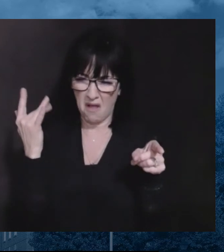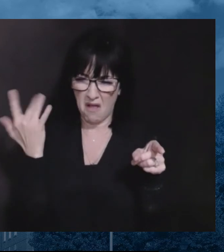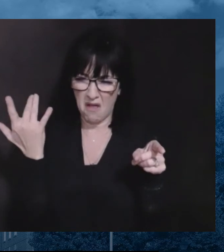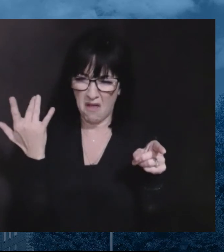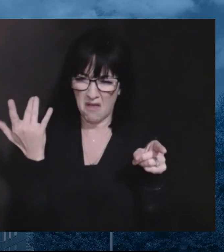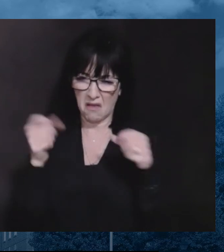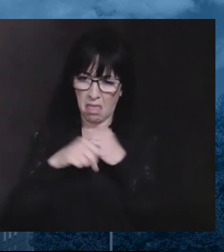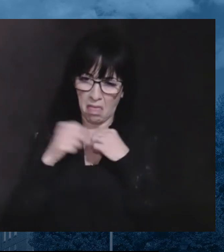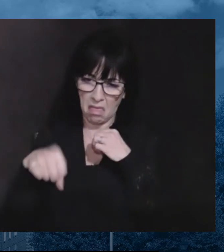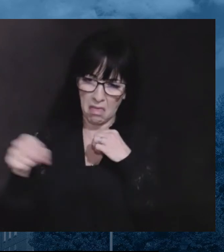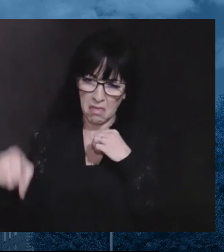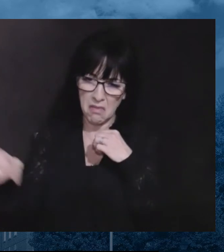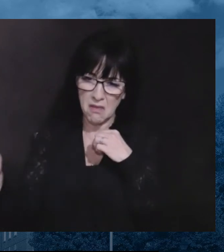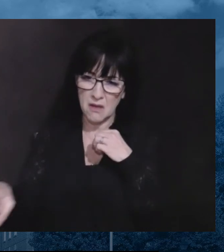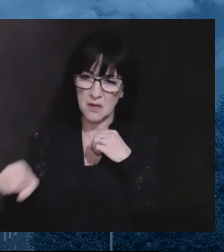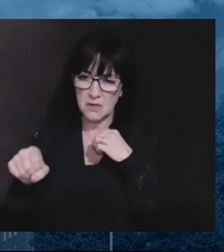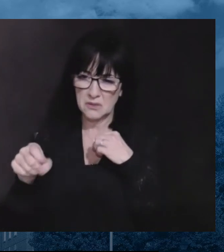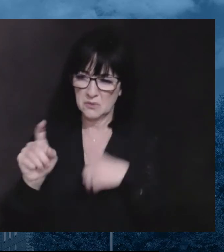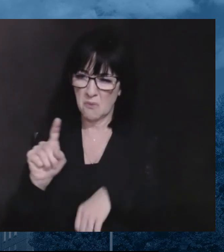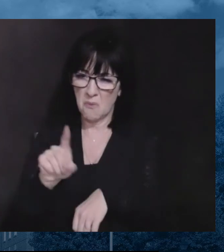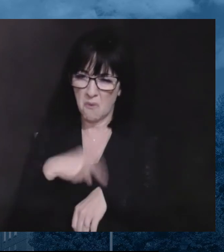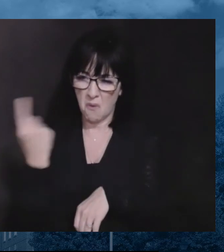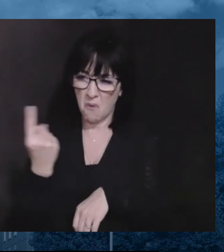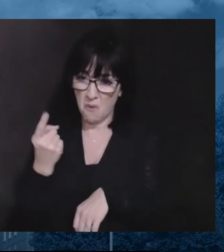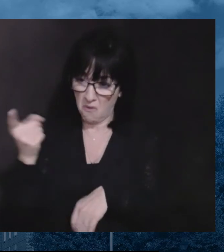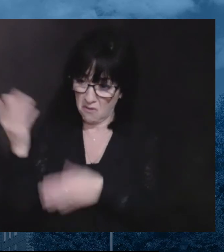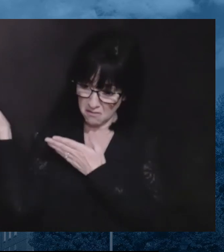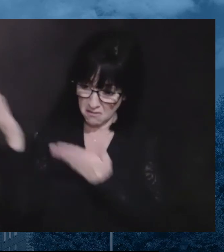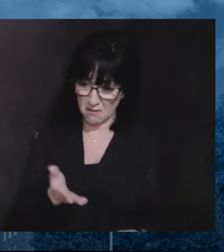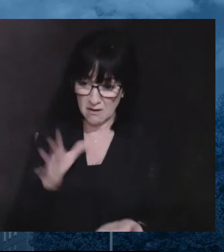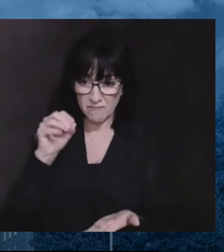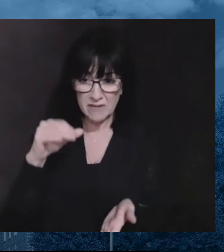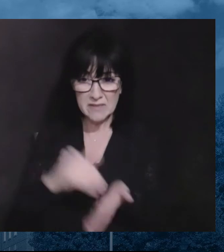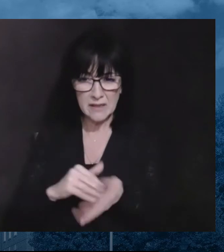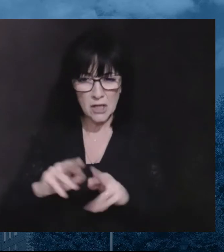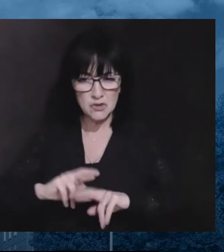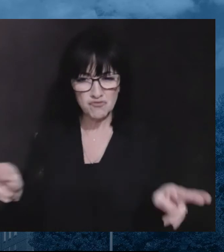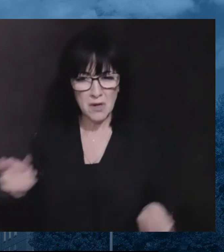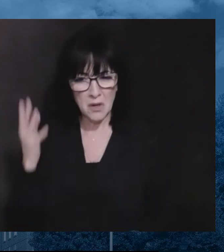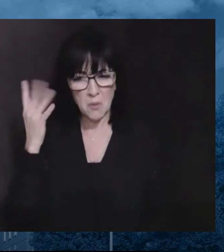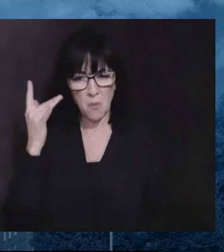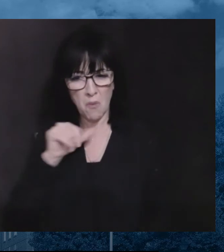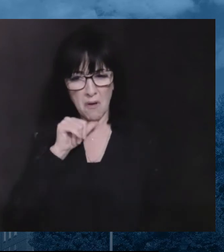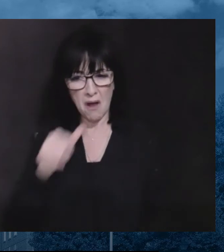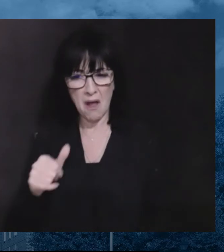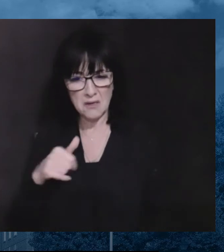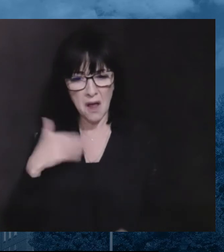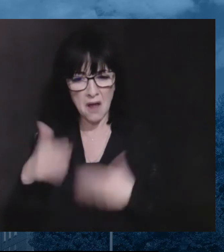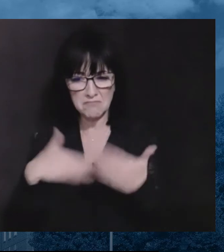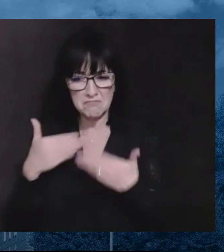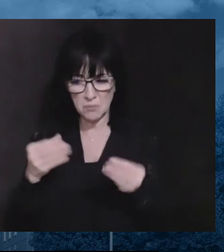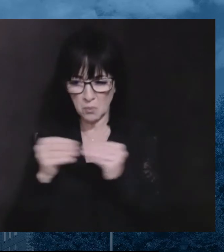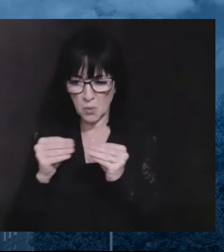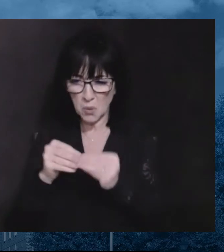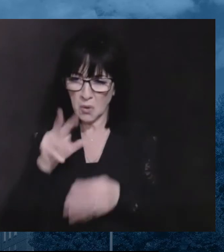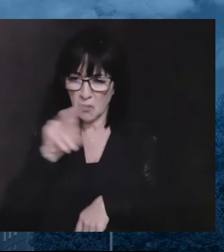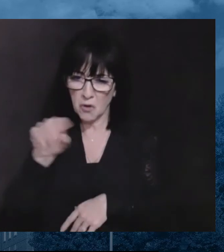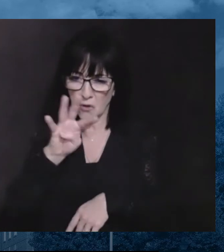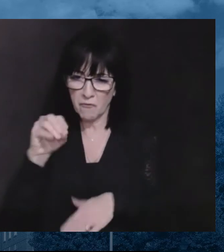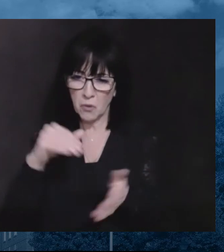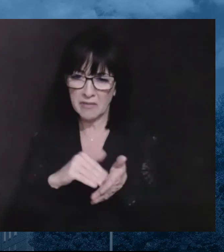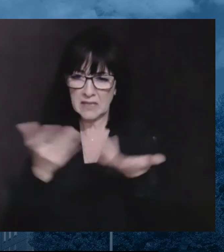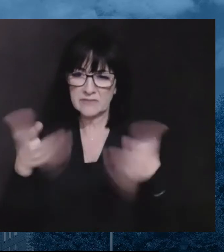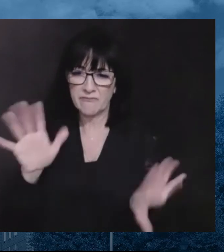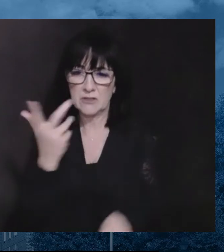to vaccinate people? Have there been roadblocks, such as finding enough people to administer it, and why is the state